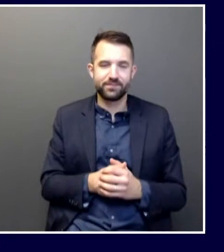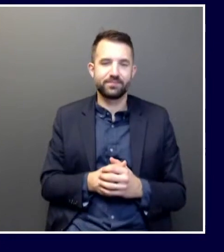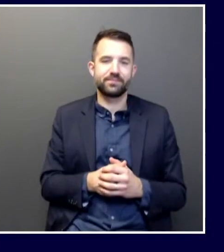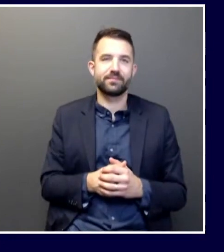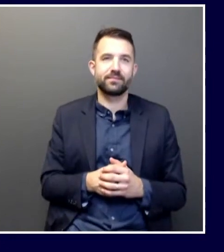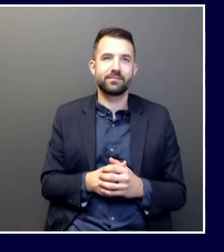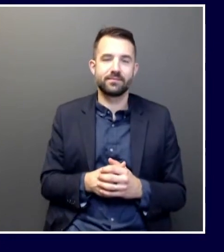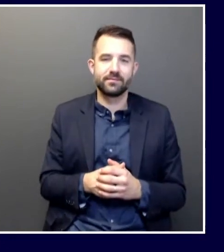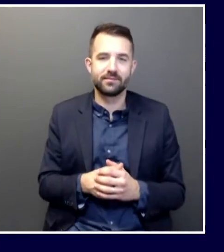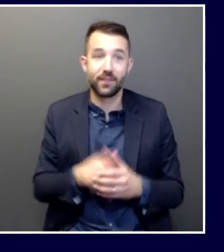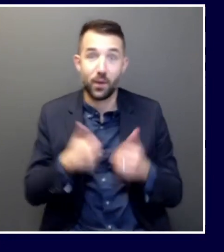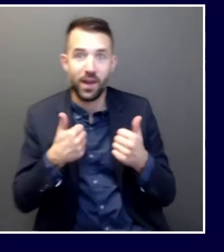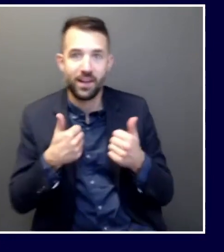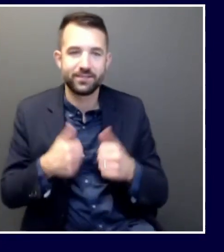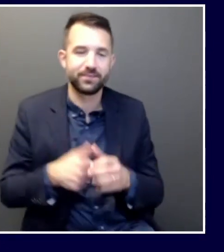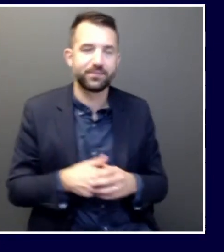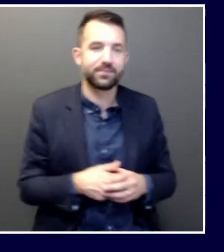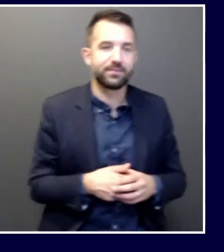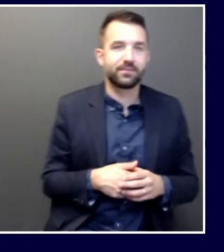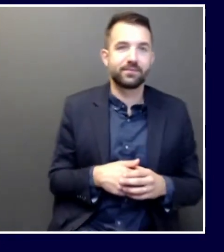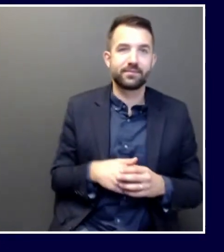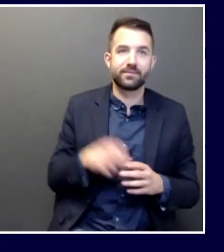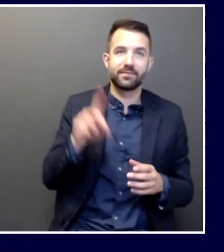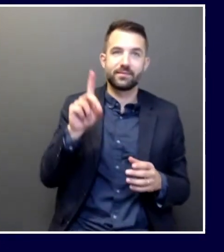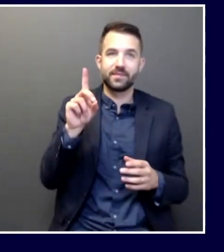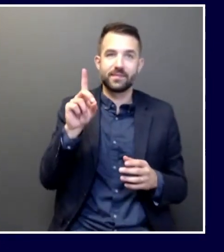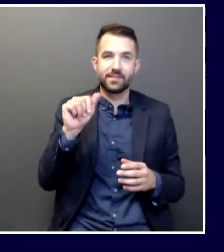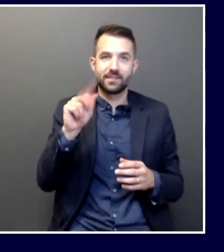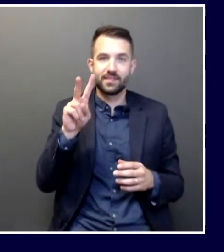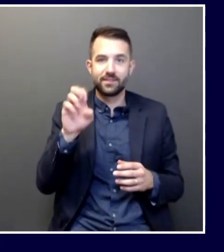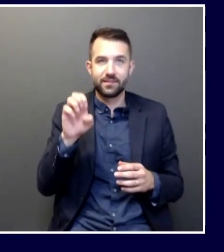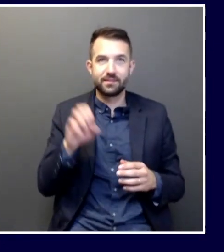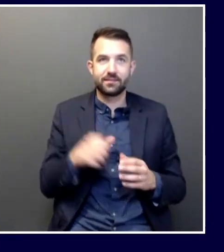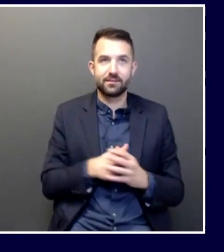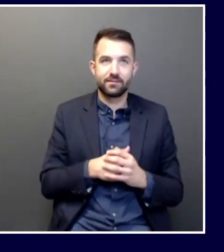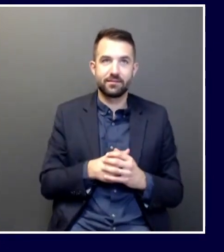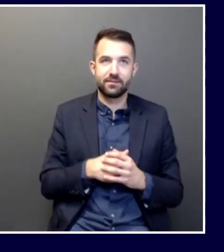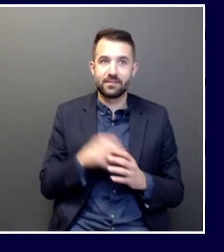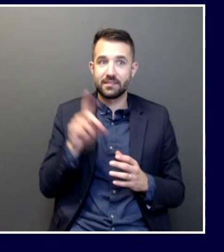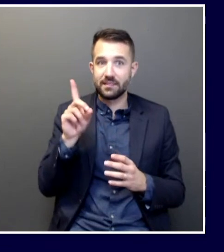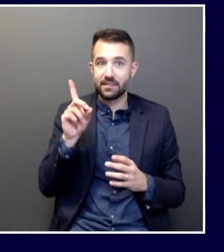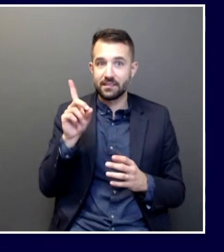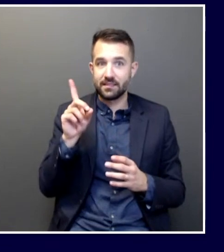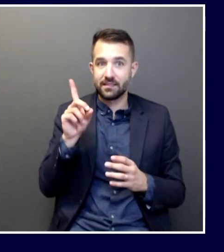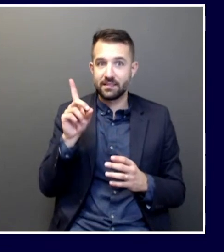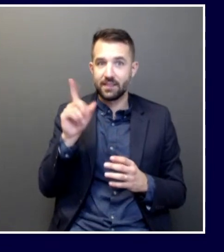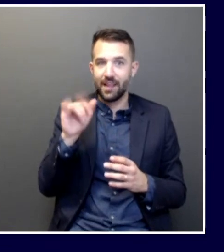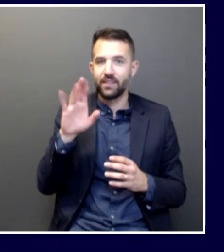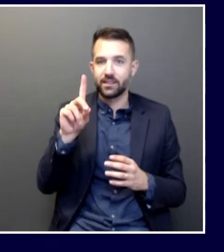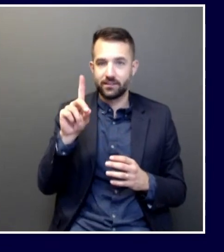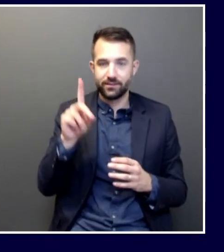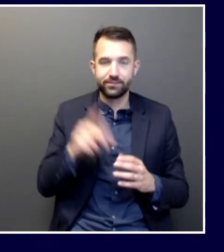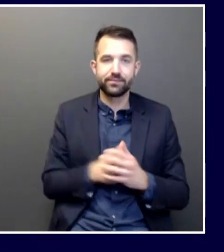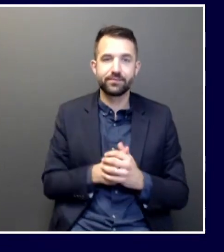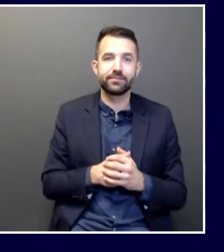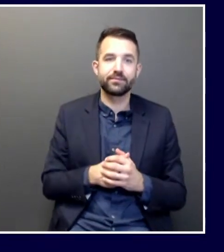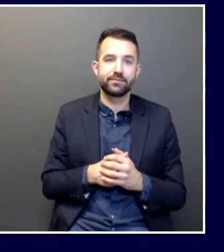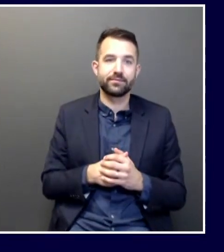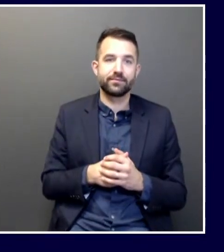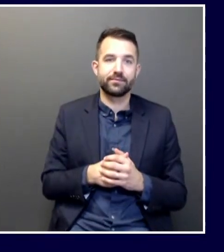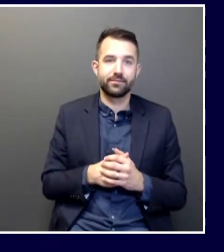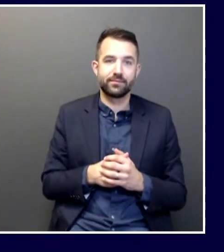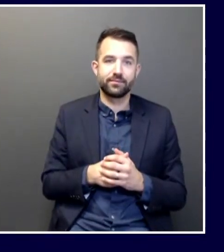go over to David Marino from the BDN next. Thanks, Dr. Shah and Commissioner Lambert. Do you